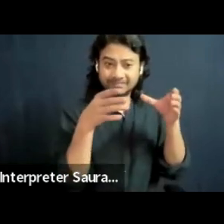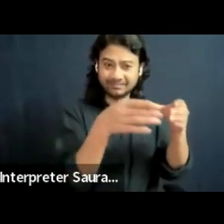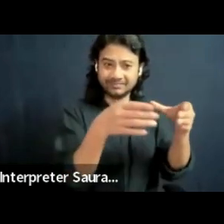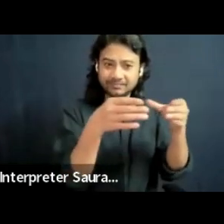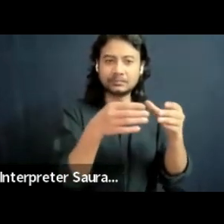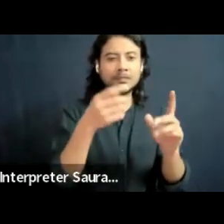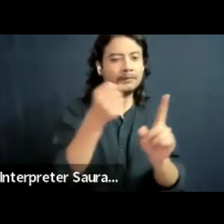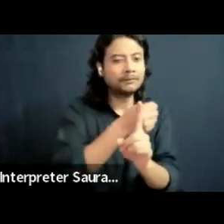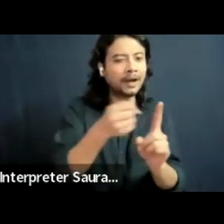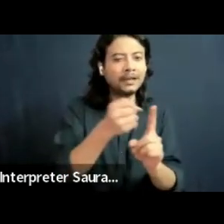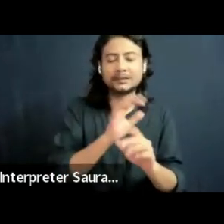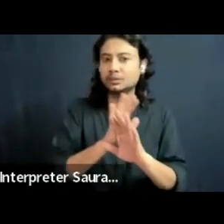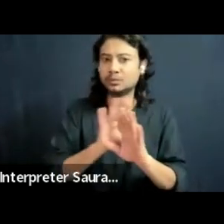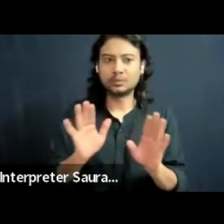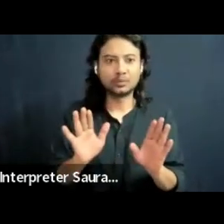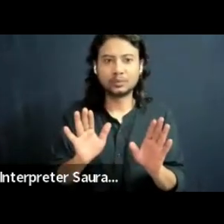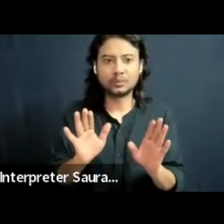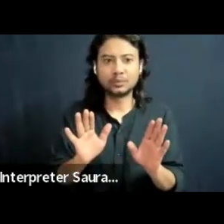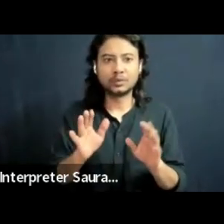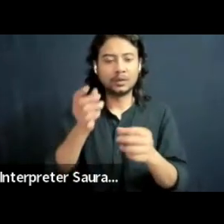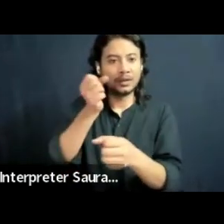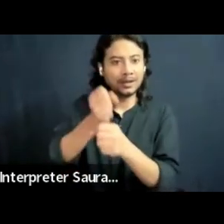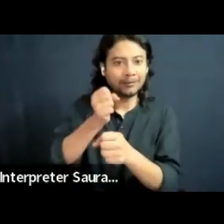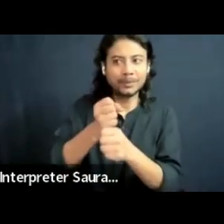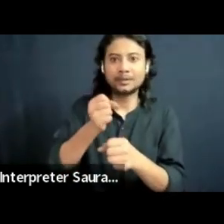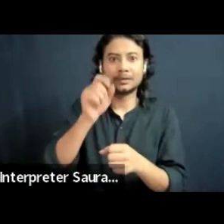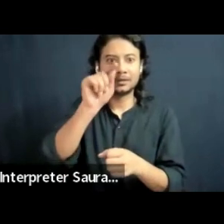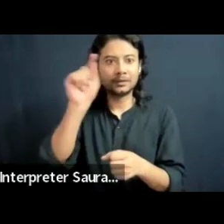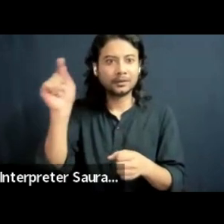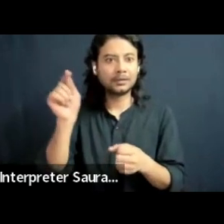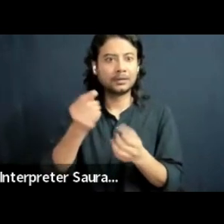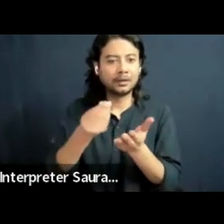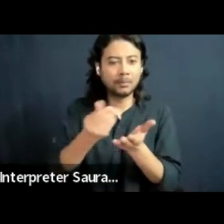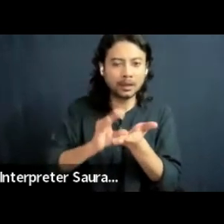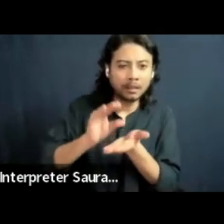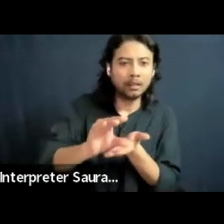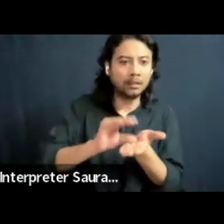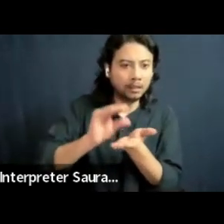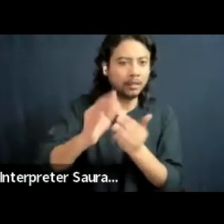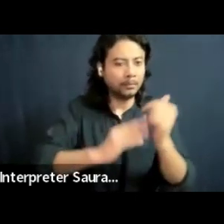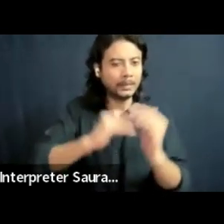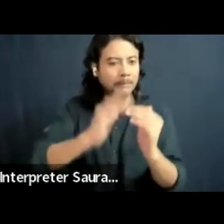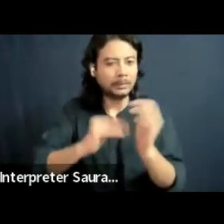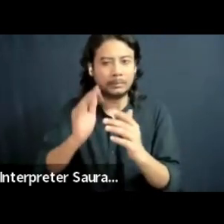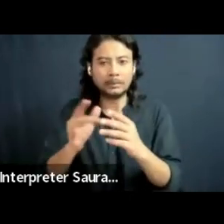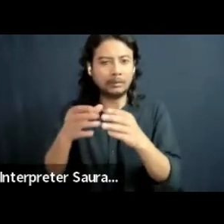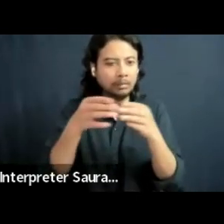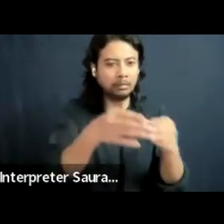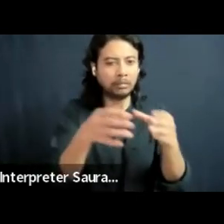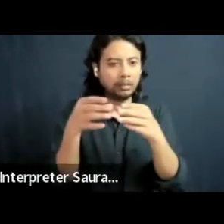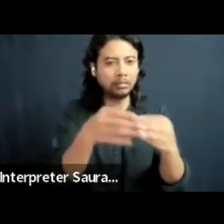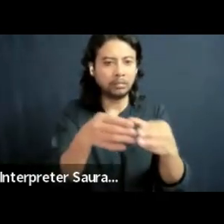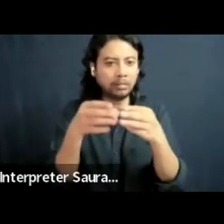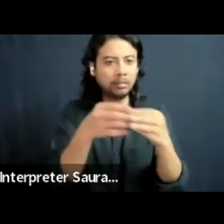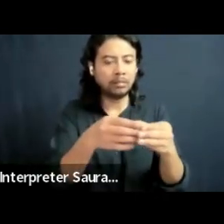from investing in institutionalization. For children, we cannot, very often we say, no, it'll be better, she'll